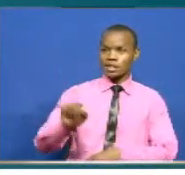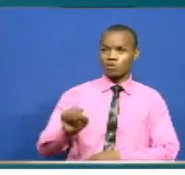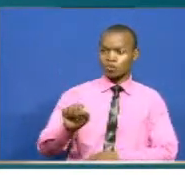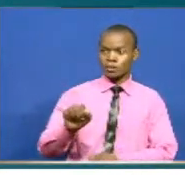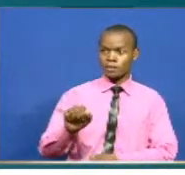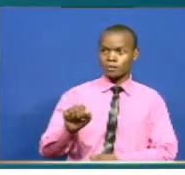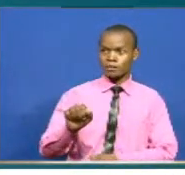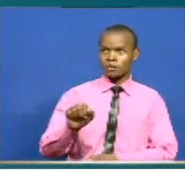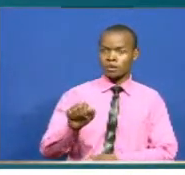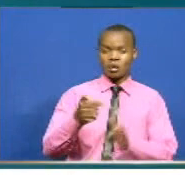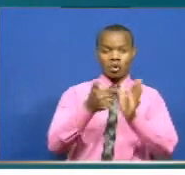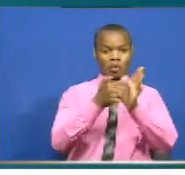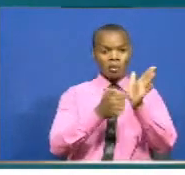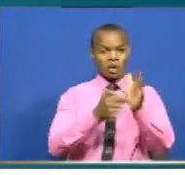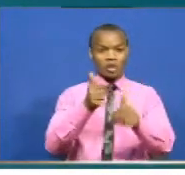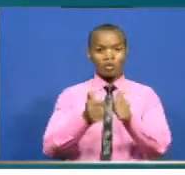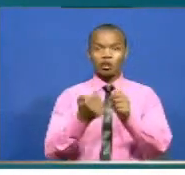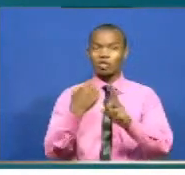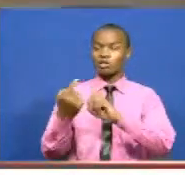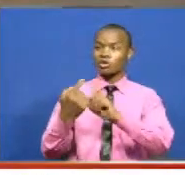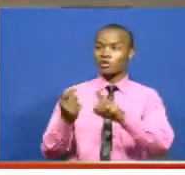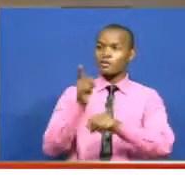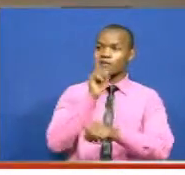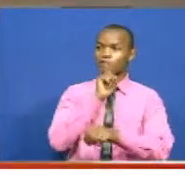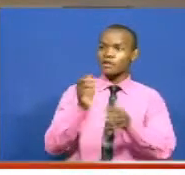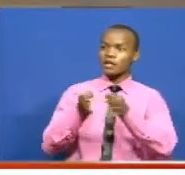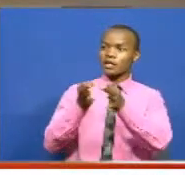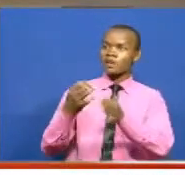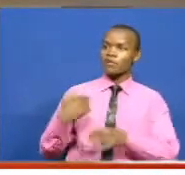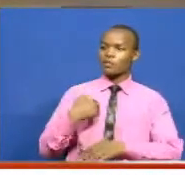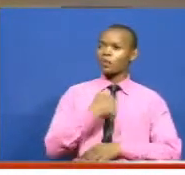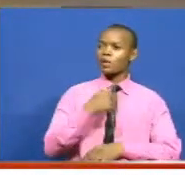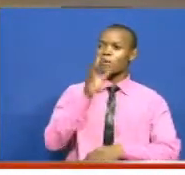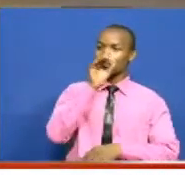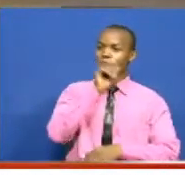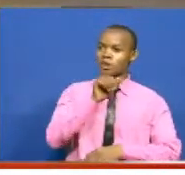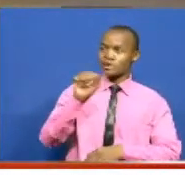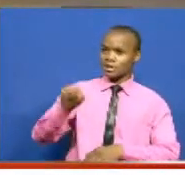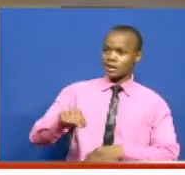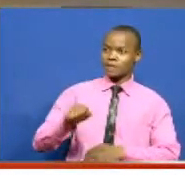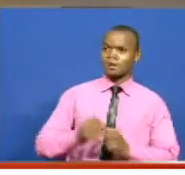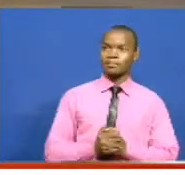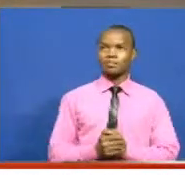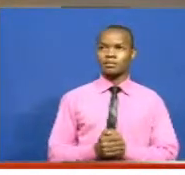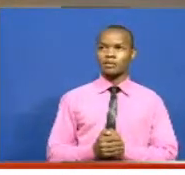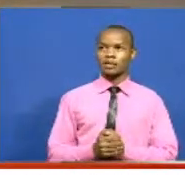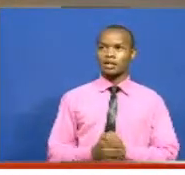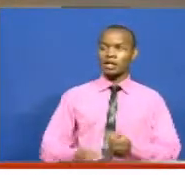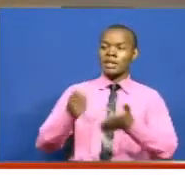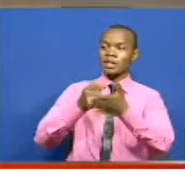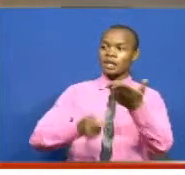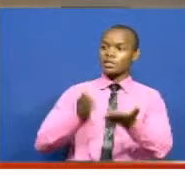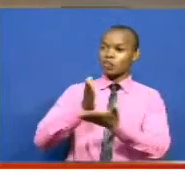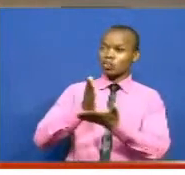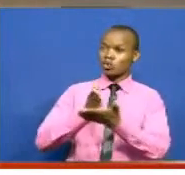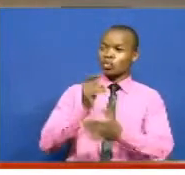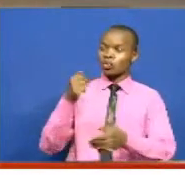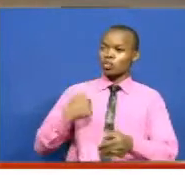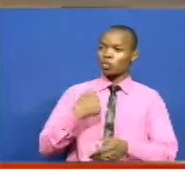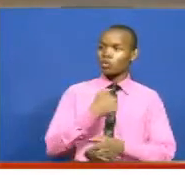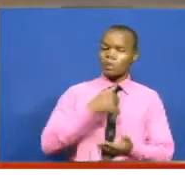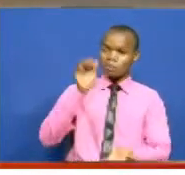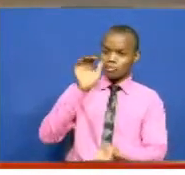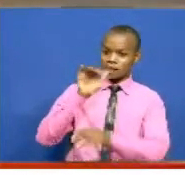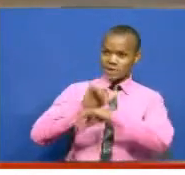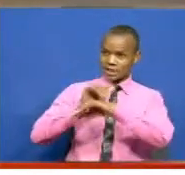have raised with me, saying that including the constituencies, whether we are the ones to miss. Yes, we are. All right. Revenues, yes, we are missing. Mm-hmm. And therefore, it is